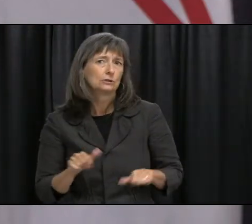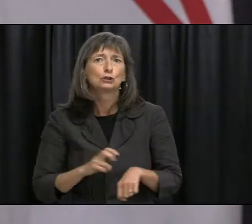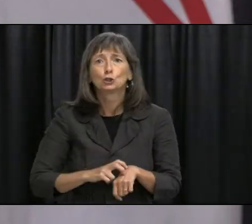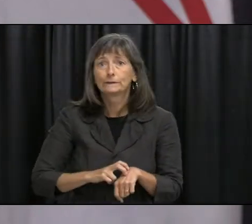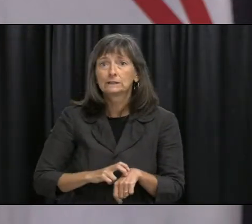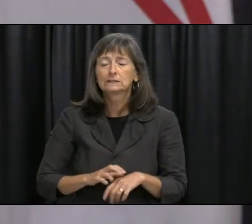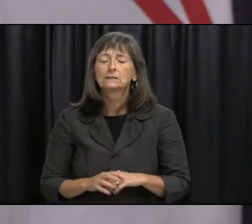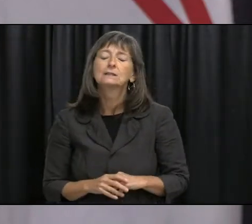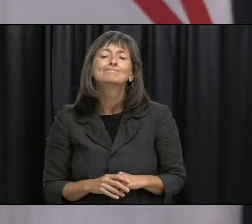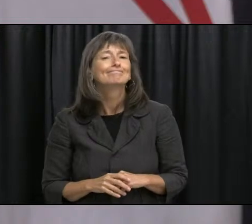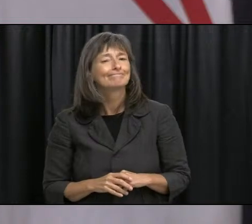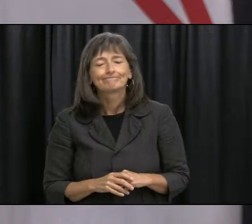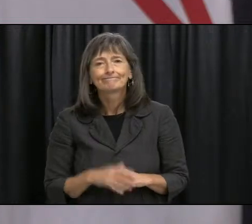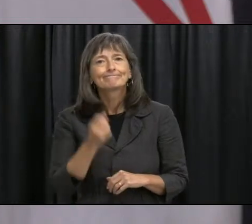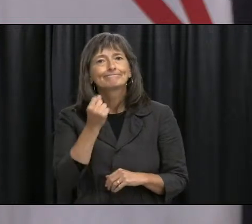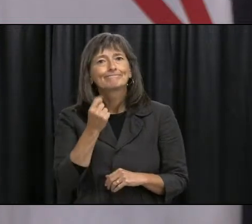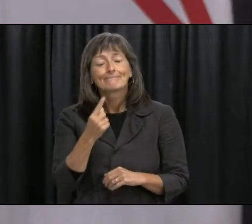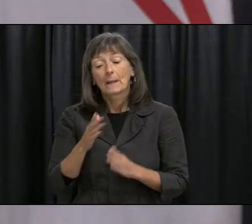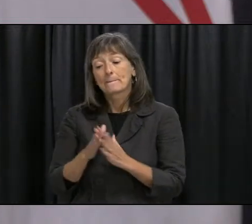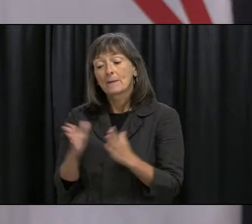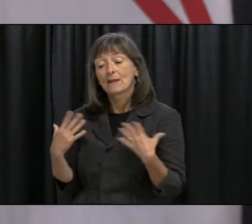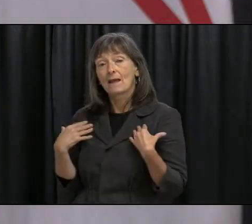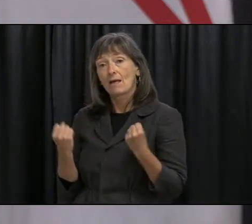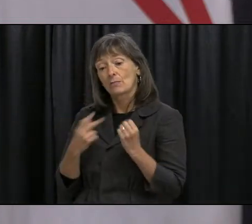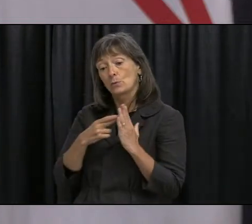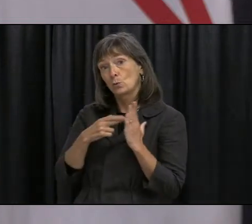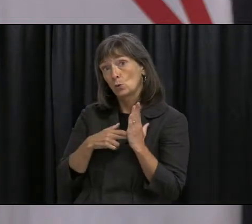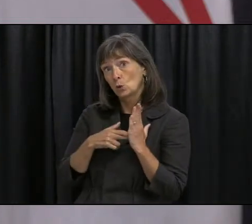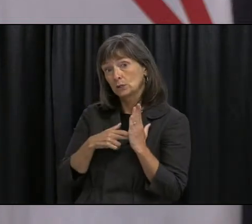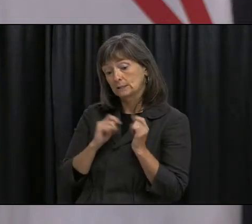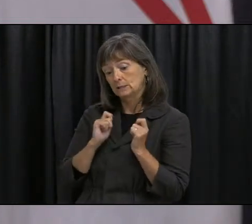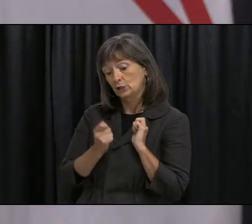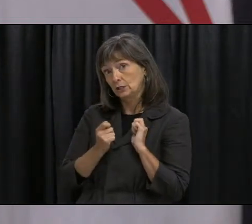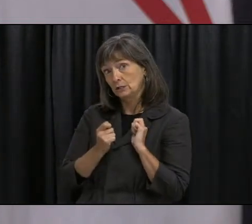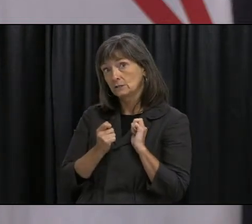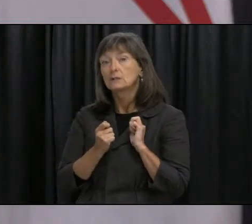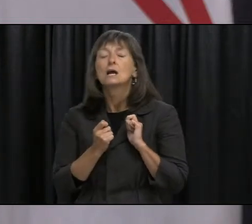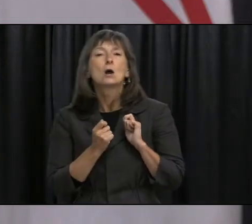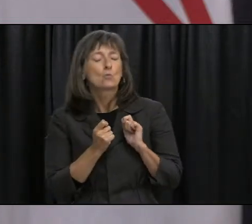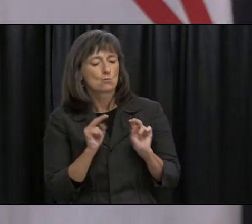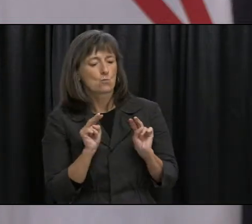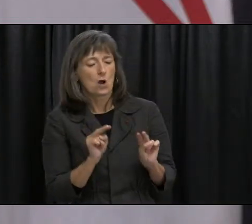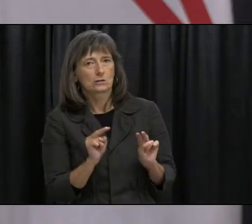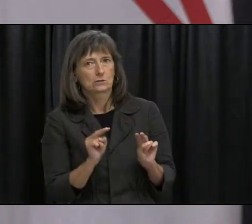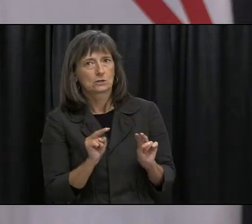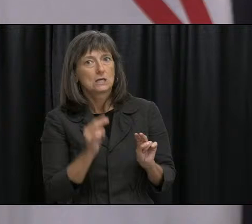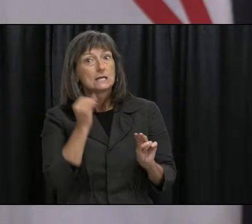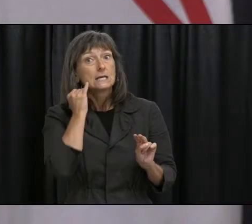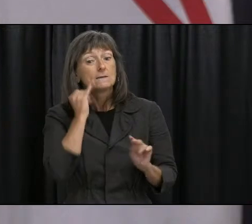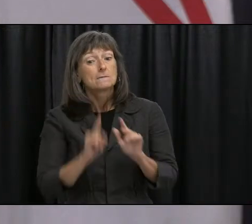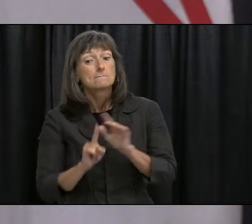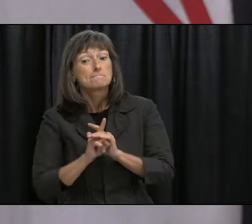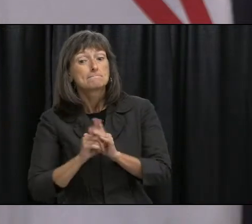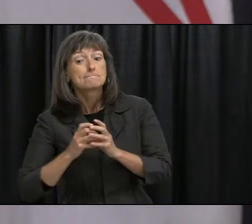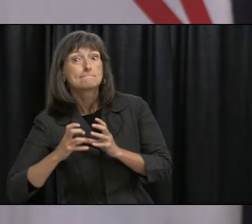Please be assured that the changes in the public health measures are closely monitored and will be adjusted quickly if